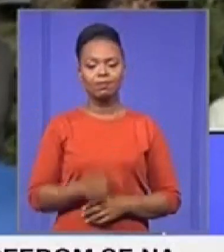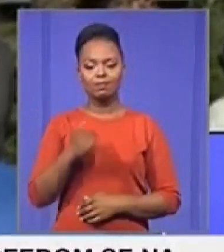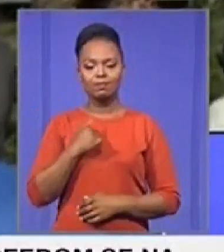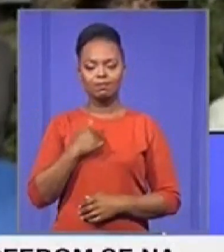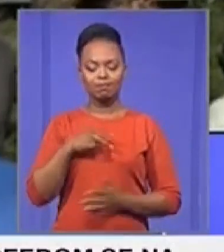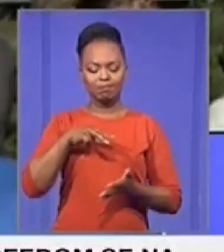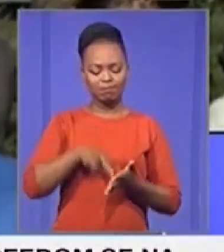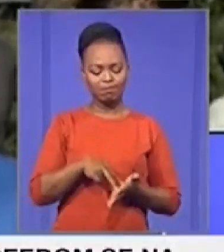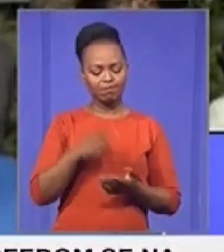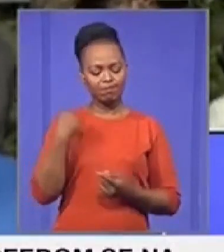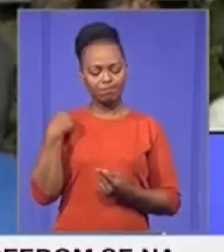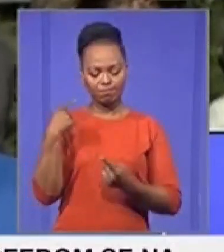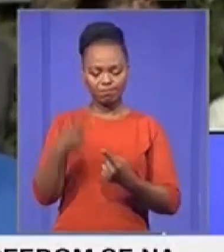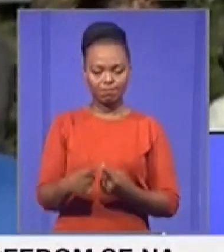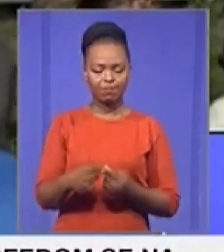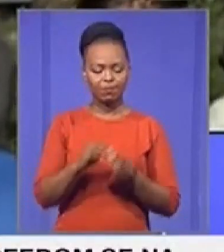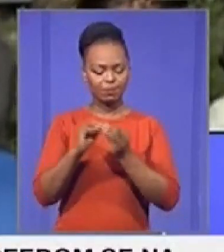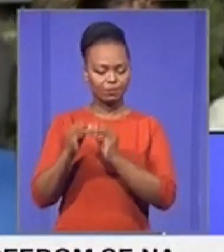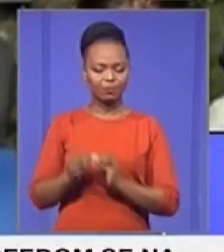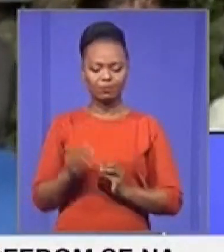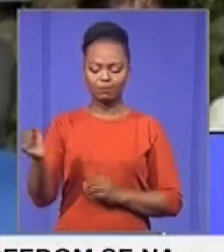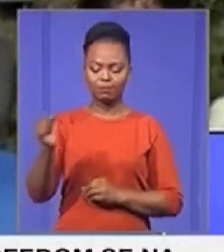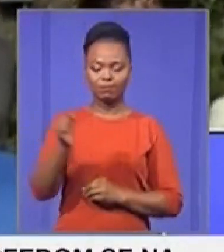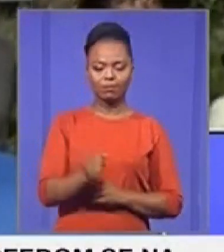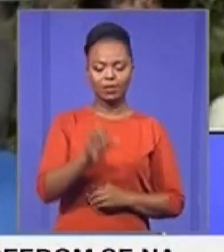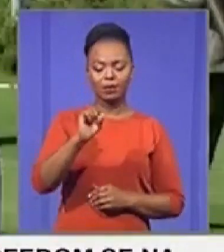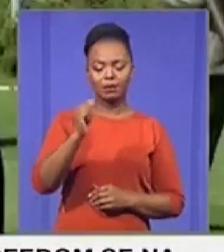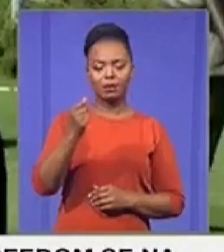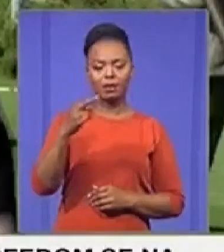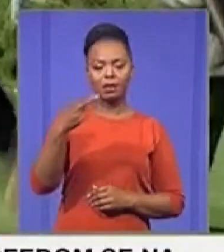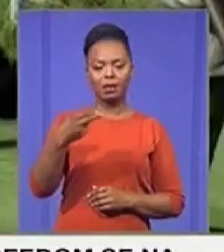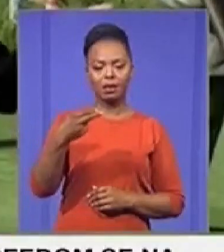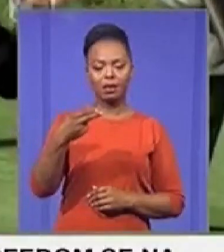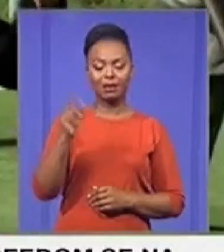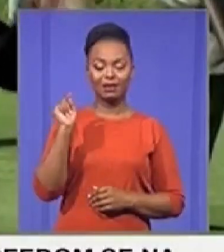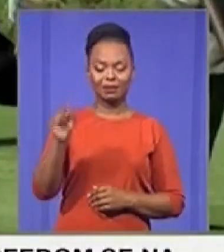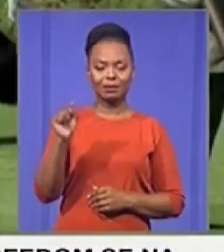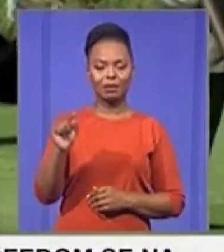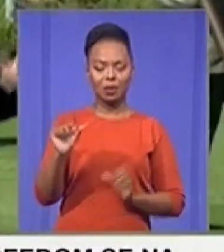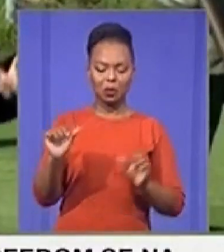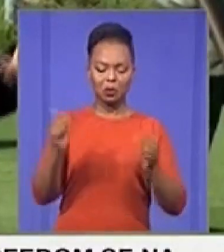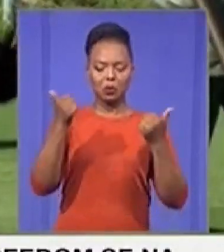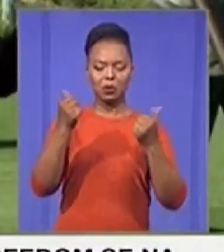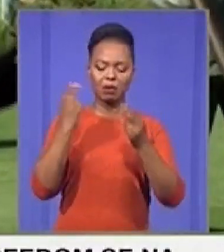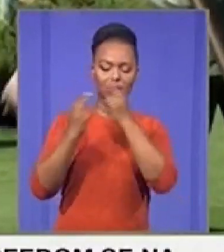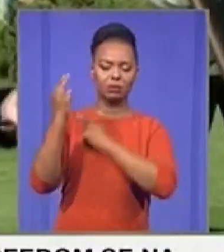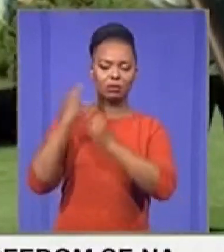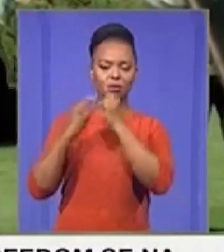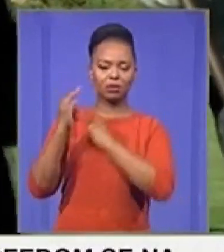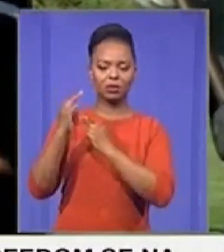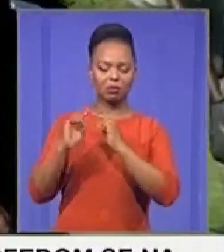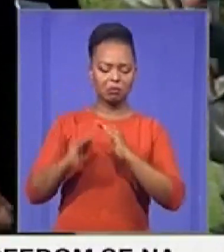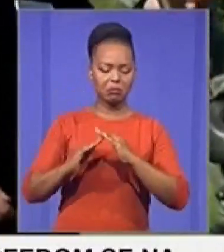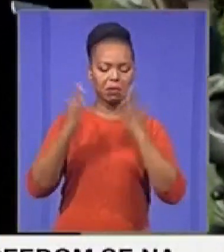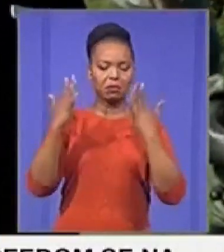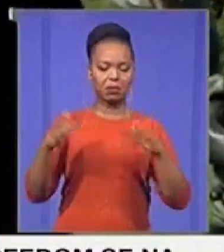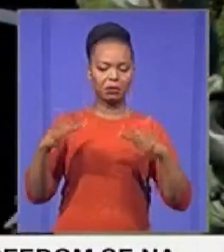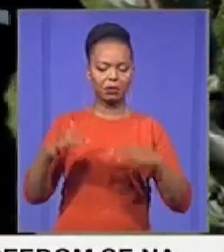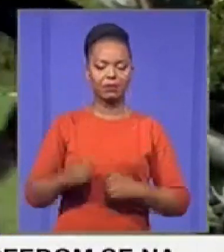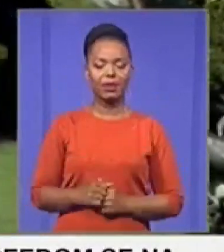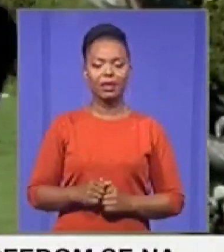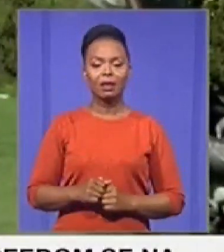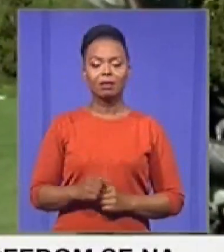on this journey. I recruited a lady called Sarah Haynes, who is a great heritage expert. And together